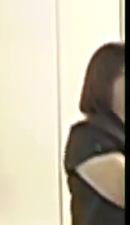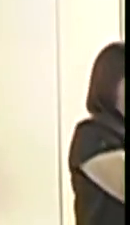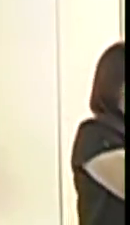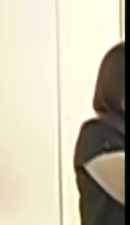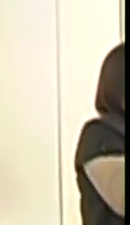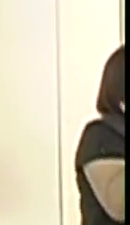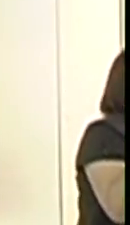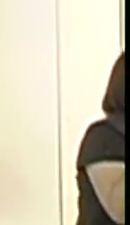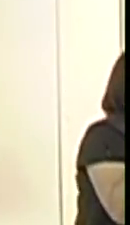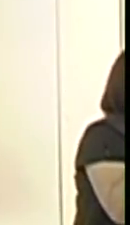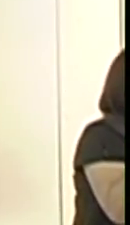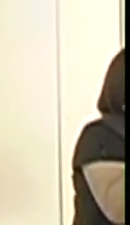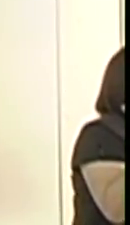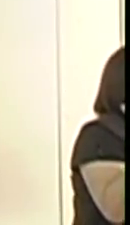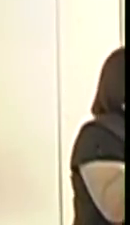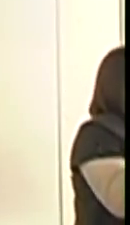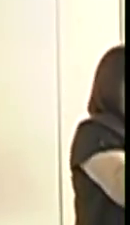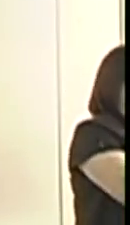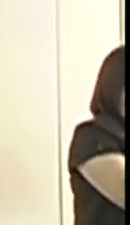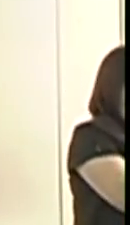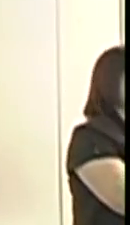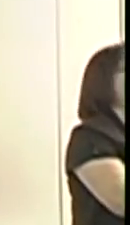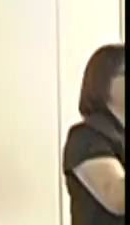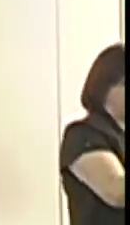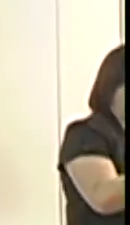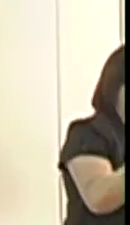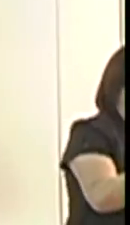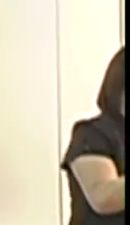to whom we are showing ASL signs,